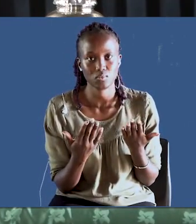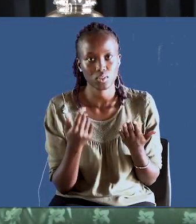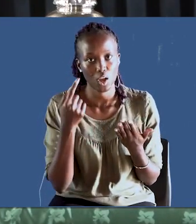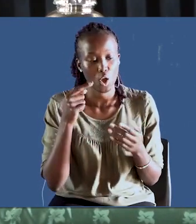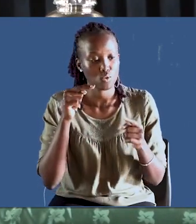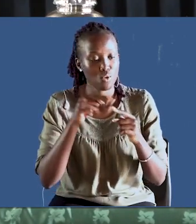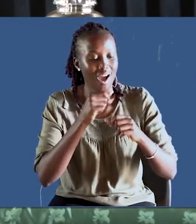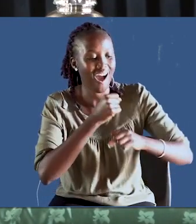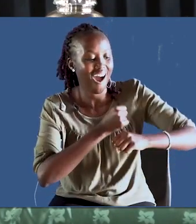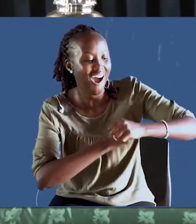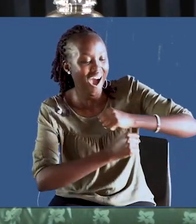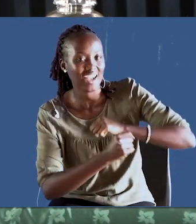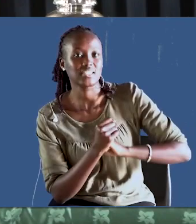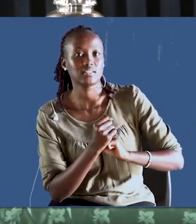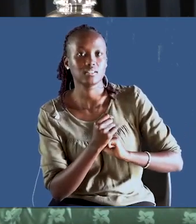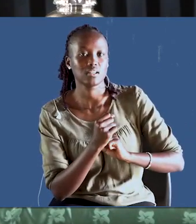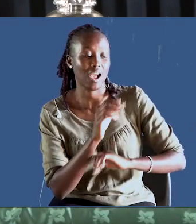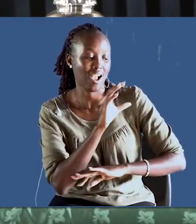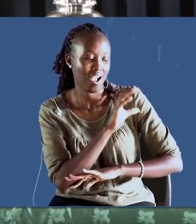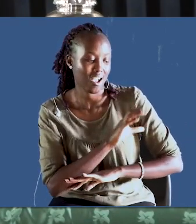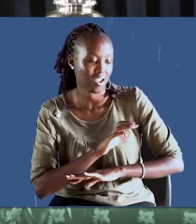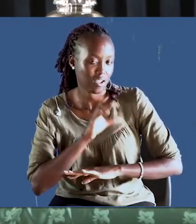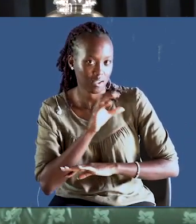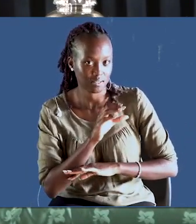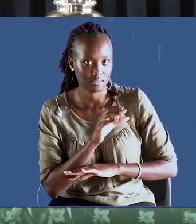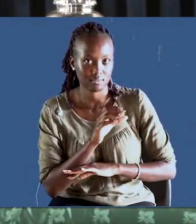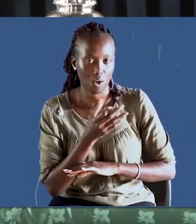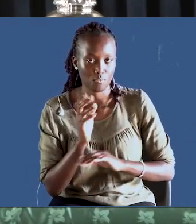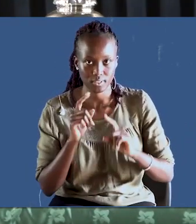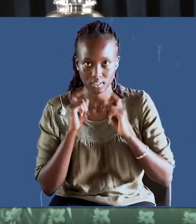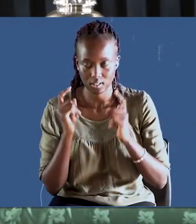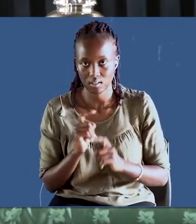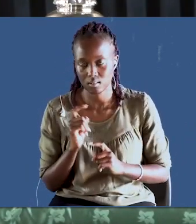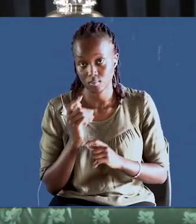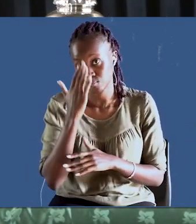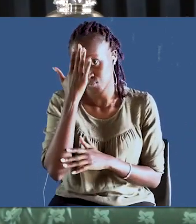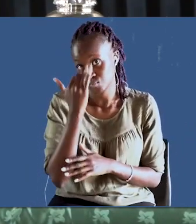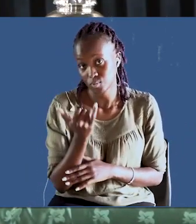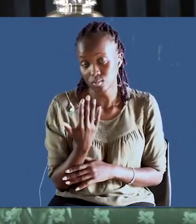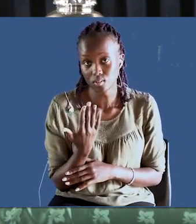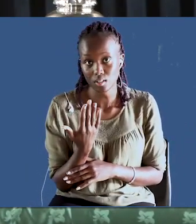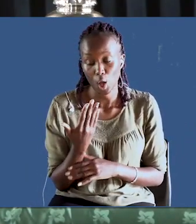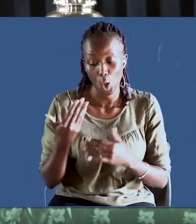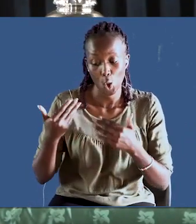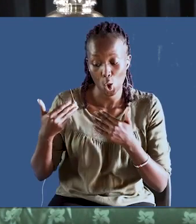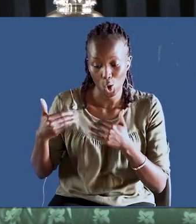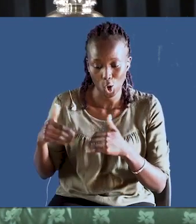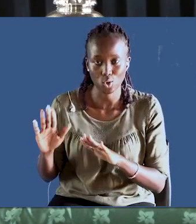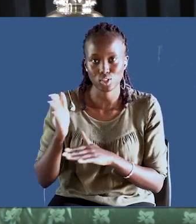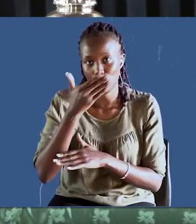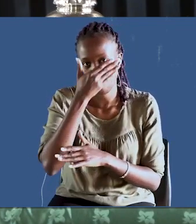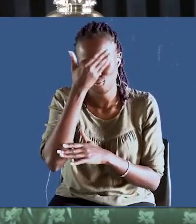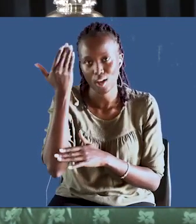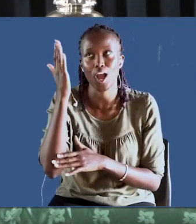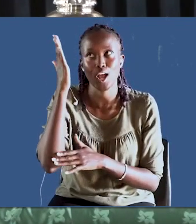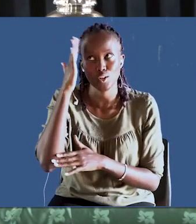and a recurring character and pattern of sinning because we have lost the holiness